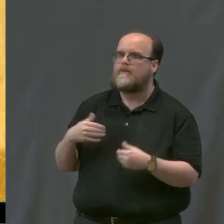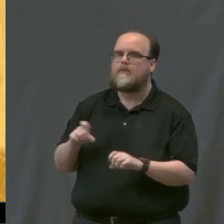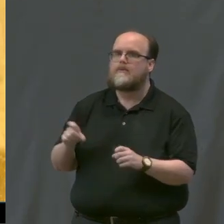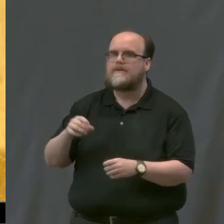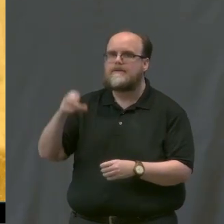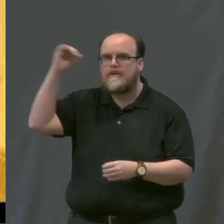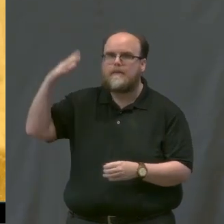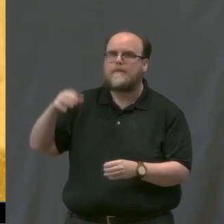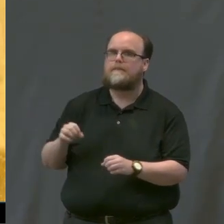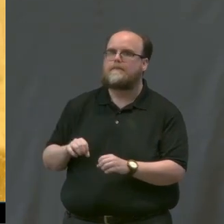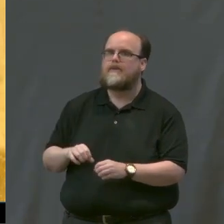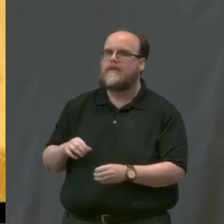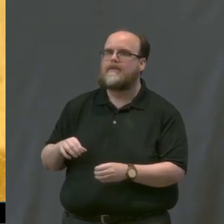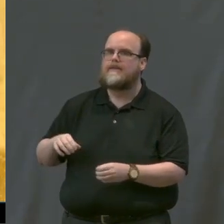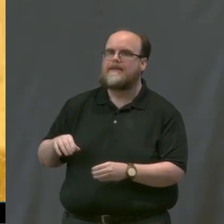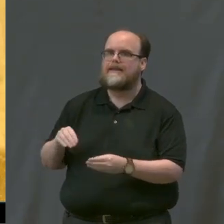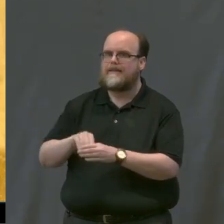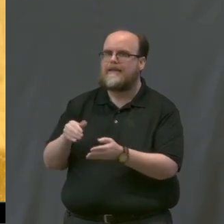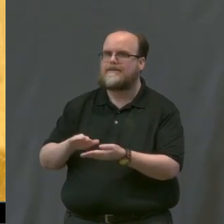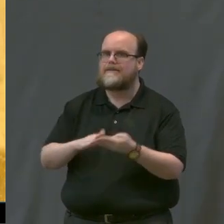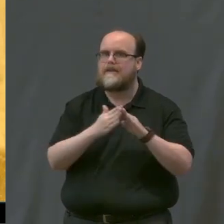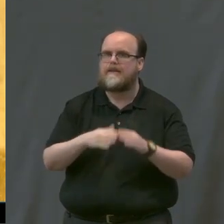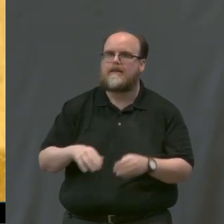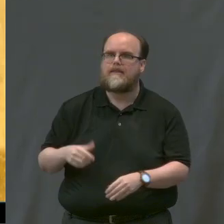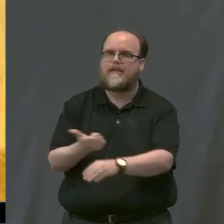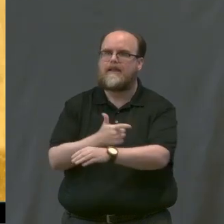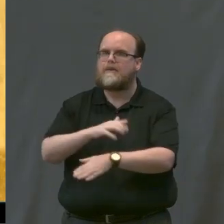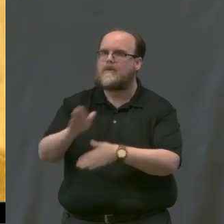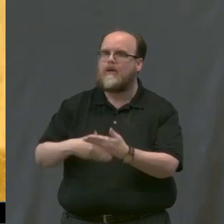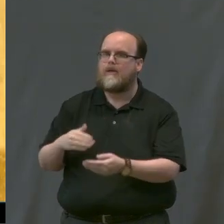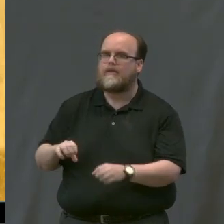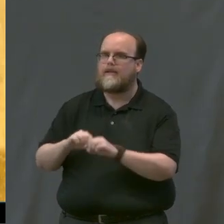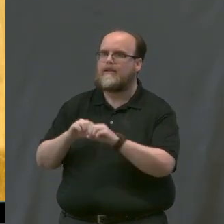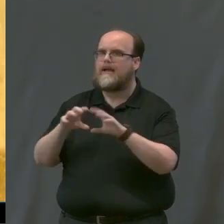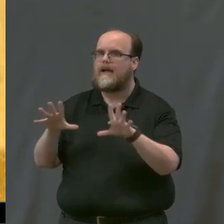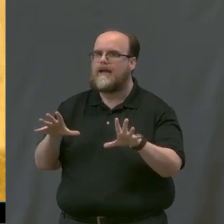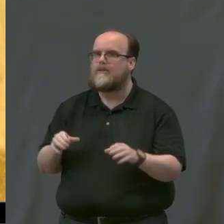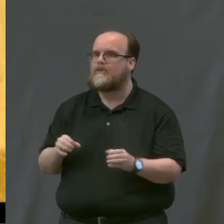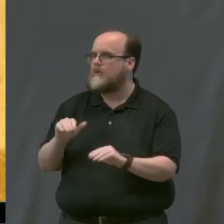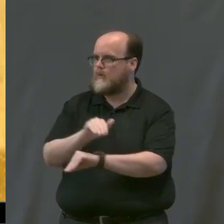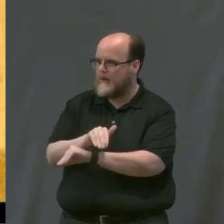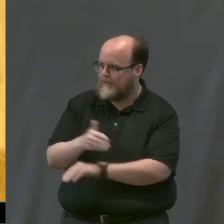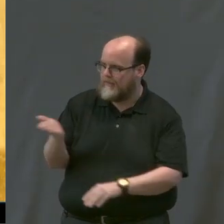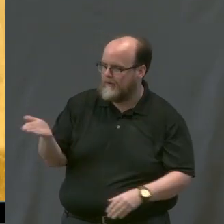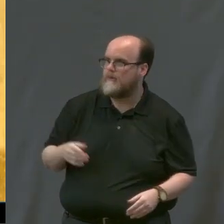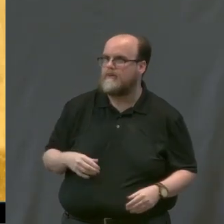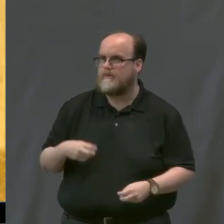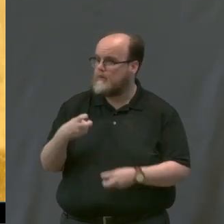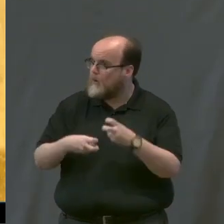for the Lamb is all the light, and there is no night there. Uh-oh. Do we have a problem here? This